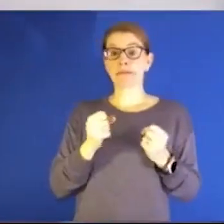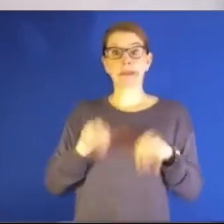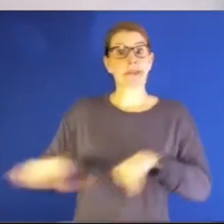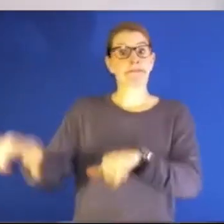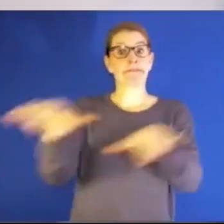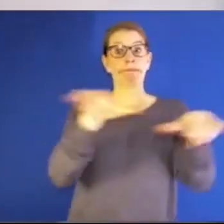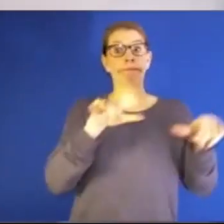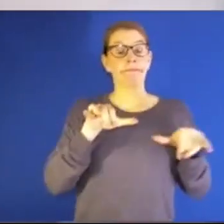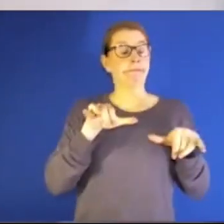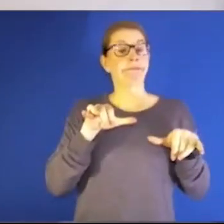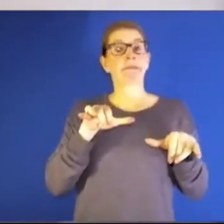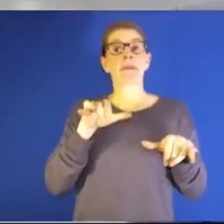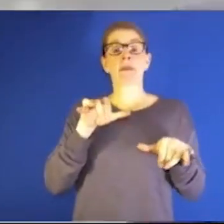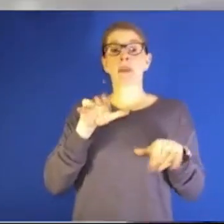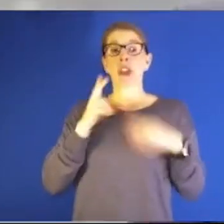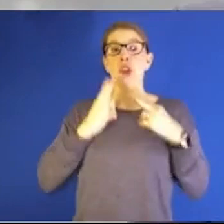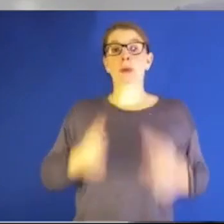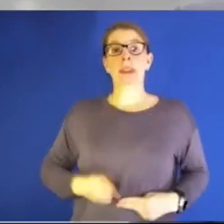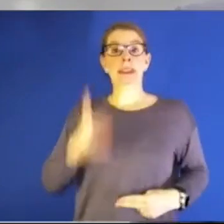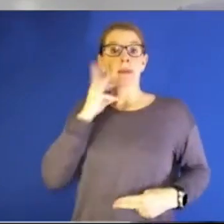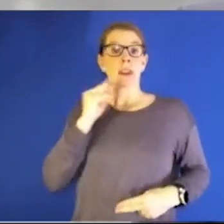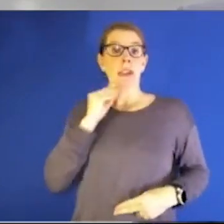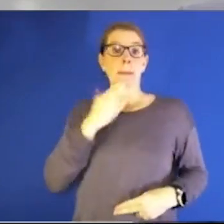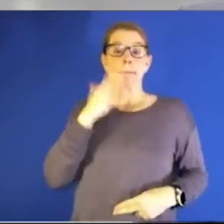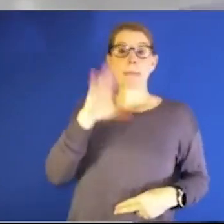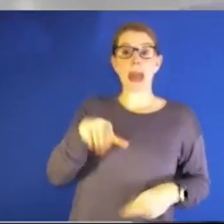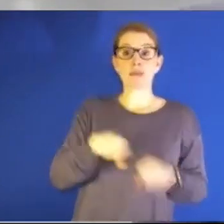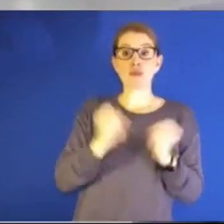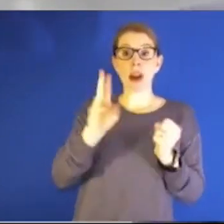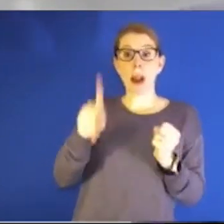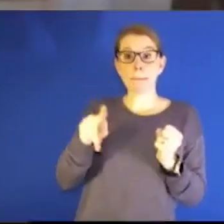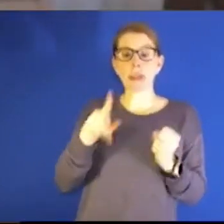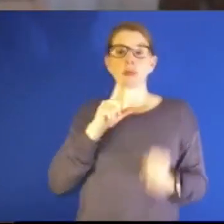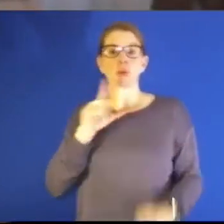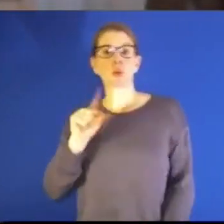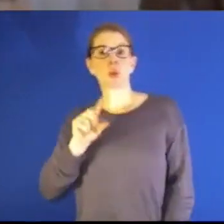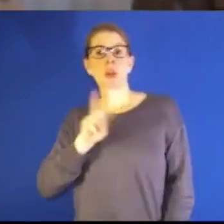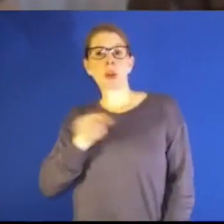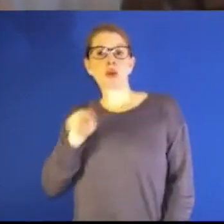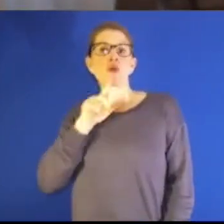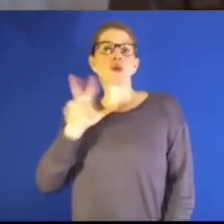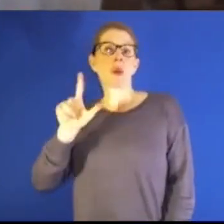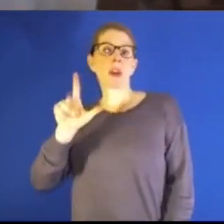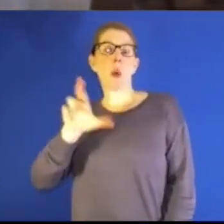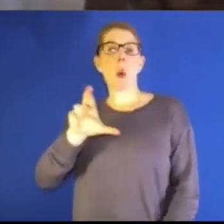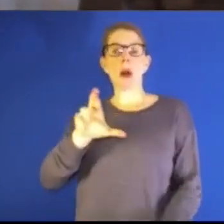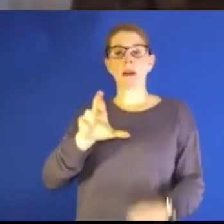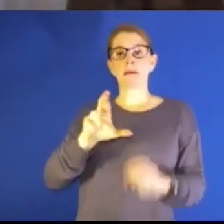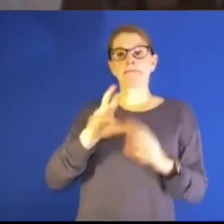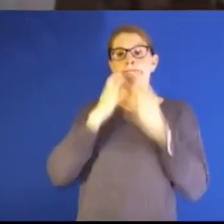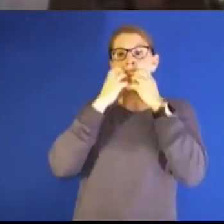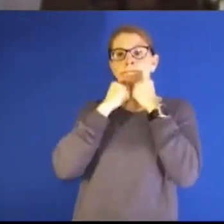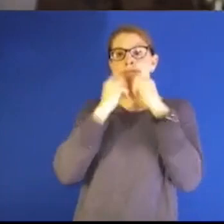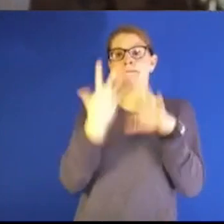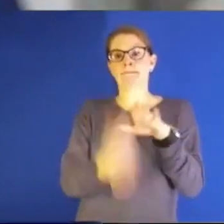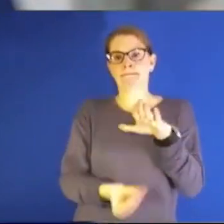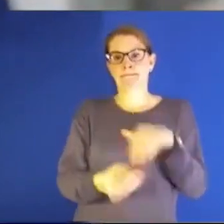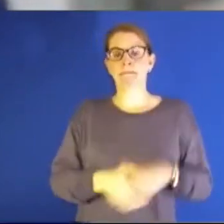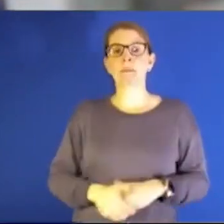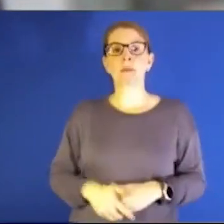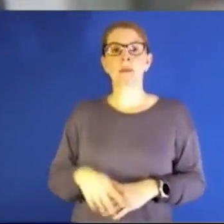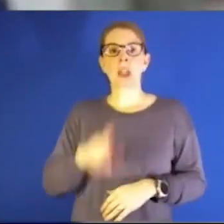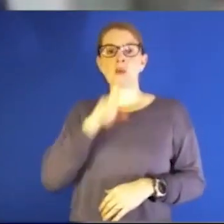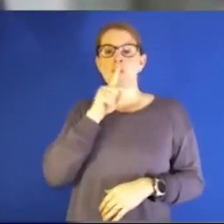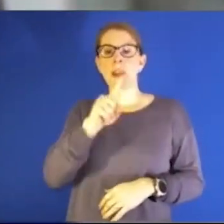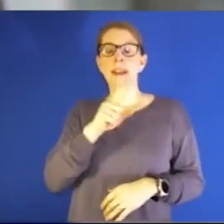it's a bad breakup, probably 22, 23 years old, happened in college, or the loss of a loved one. I was really heartbroken when my mom